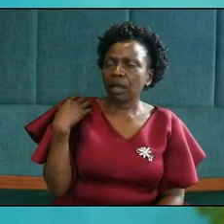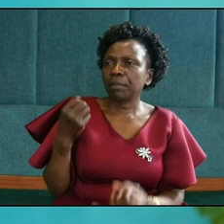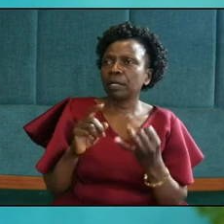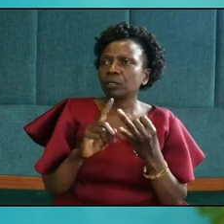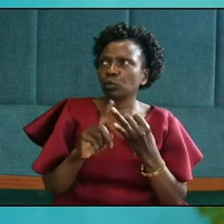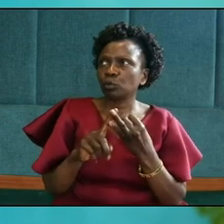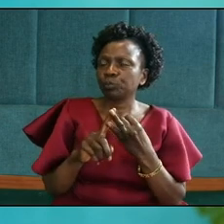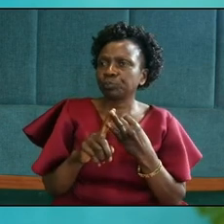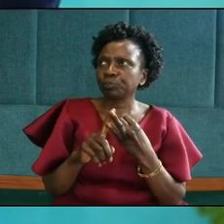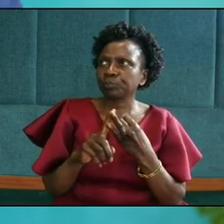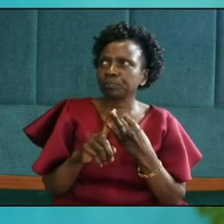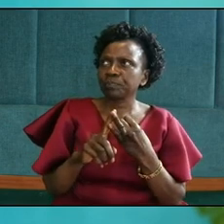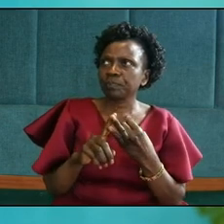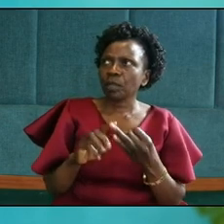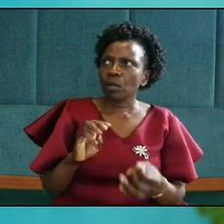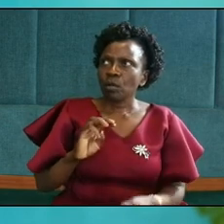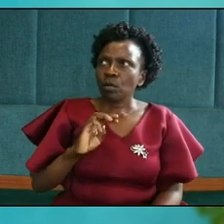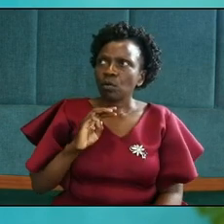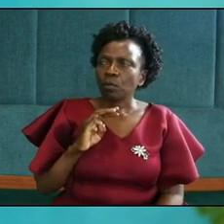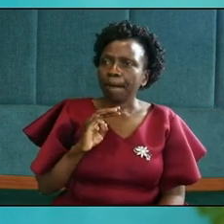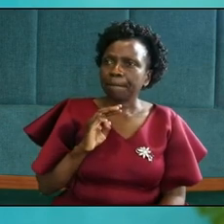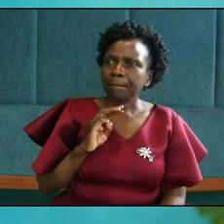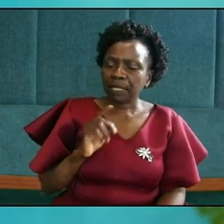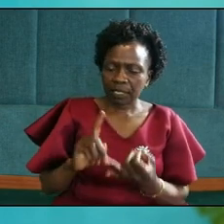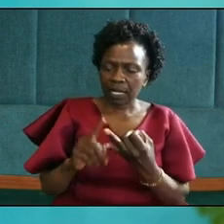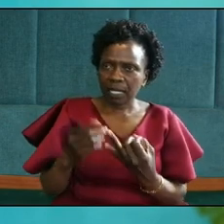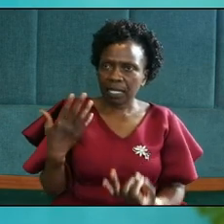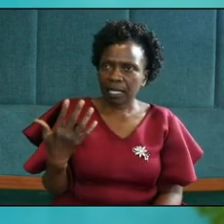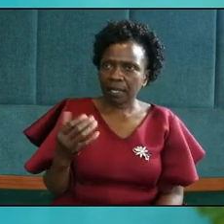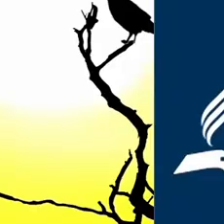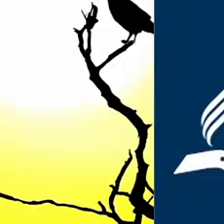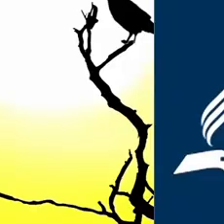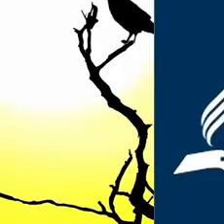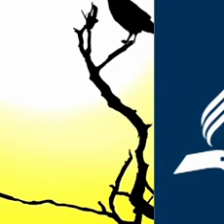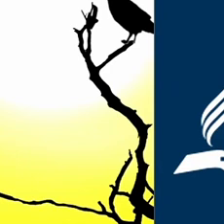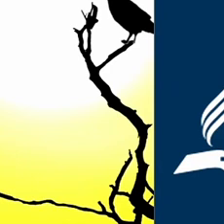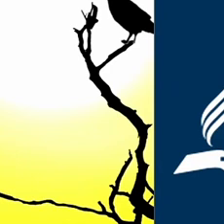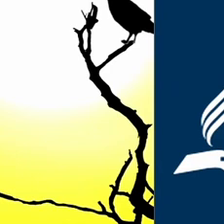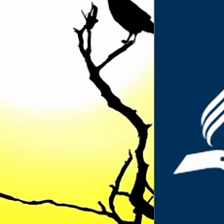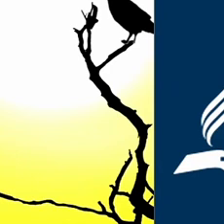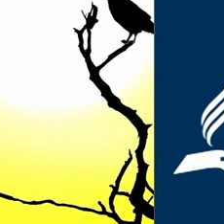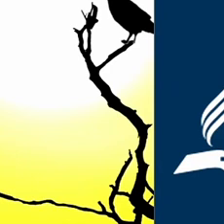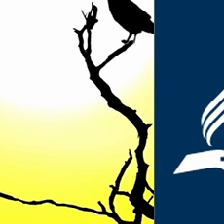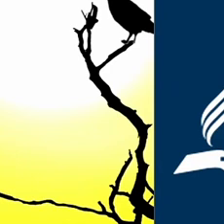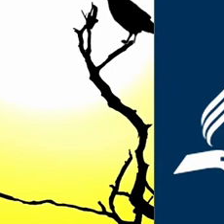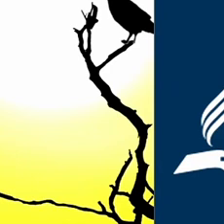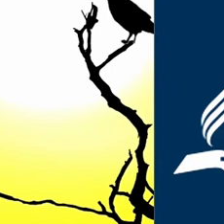work, mingle with him, we want to mention a second point to us. Be relevantly